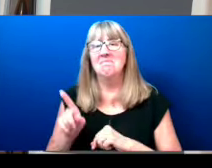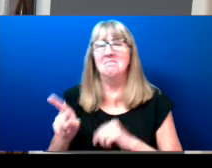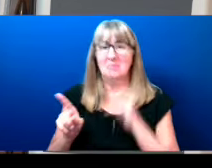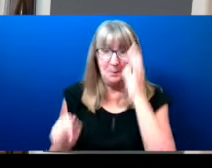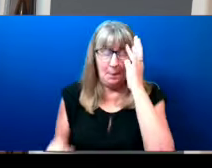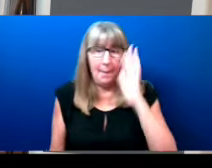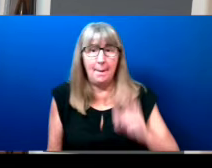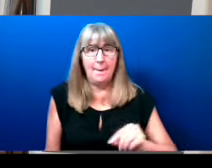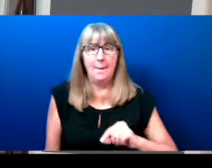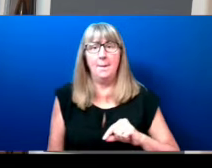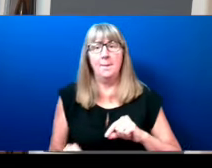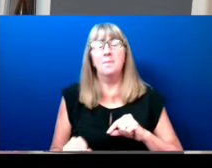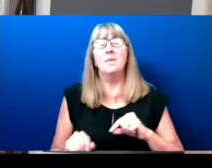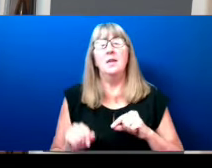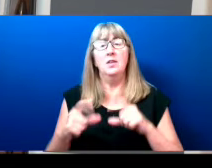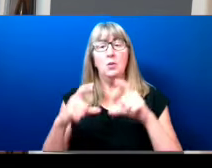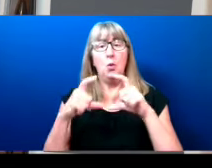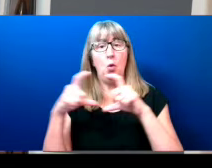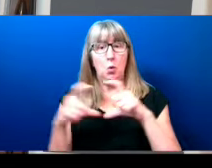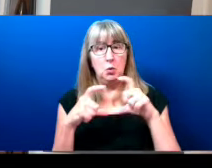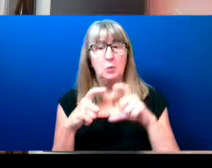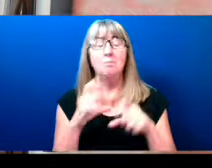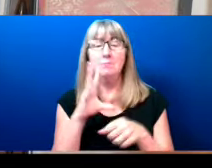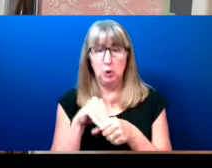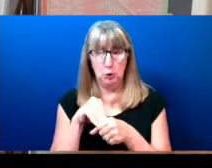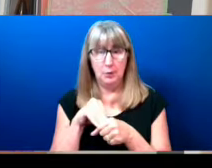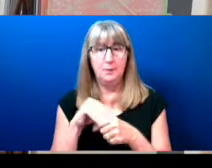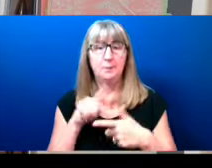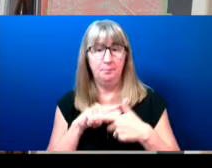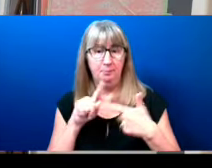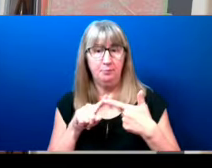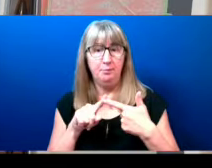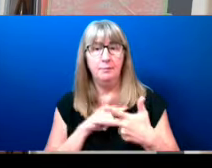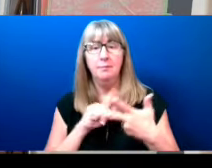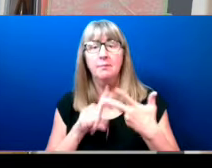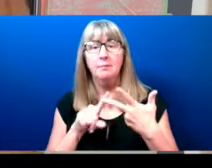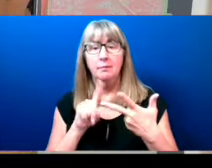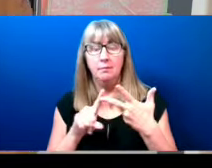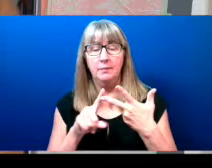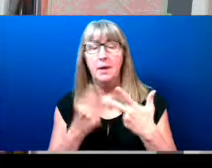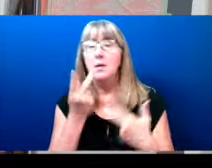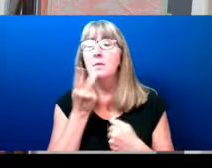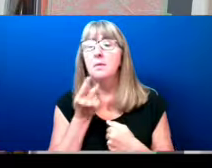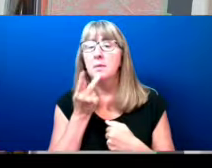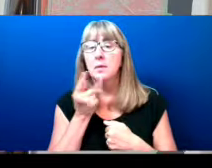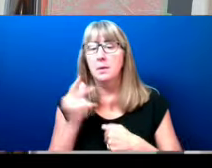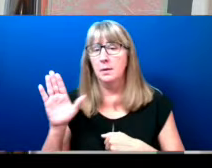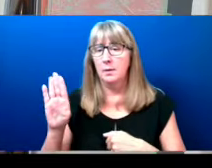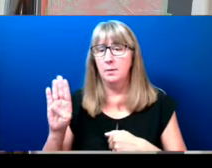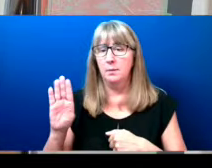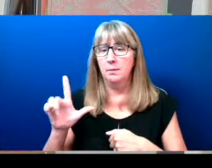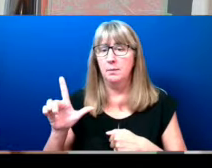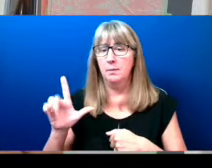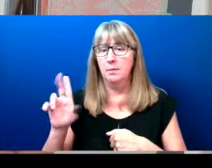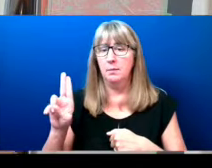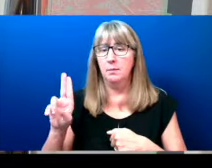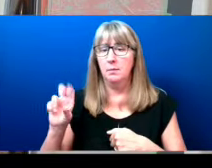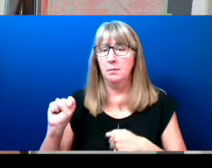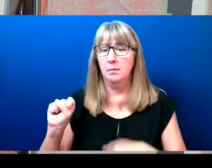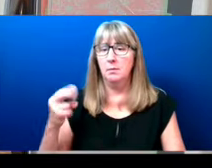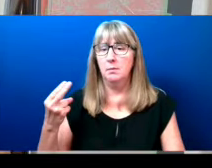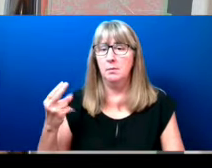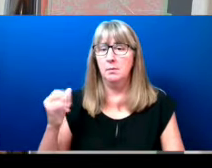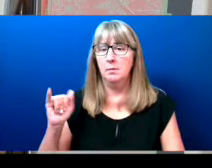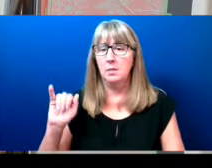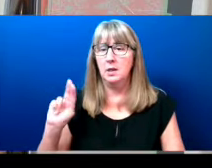video. So that pack of snowflakes also comes with this set. The Blushing Bride, which